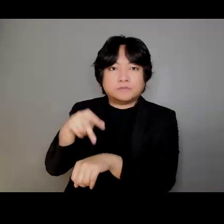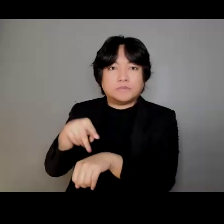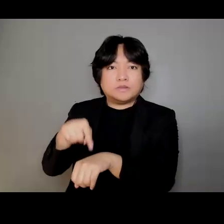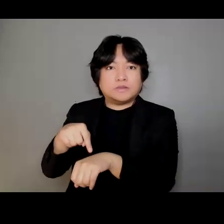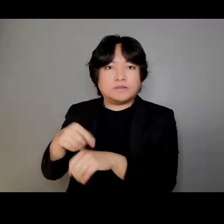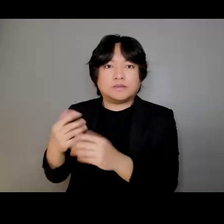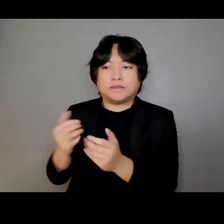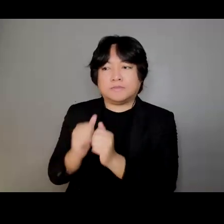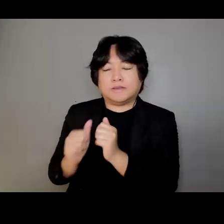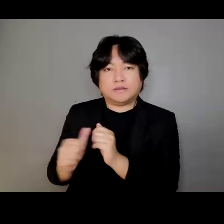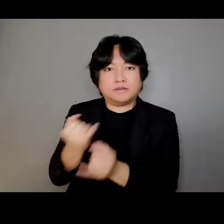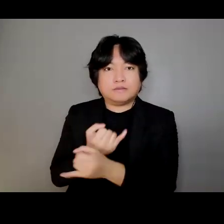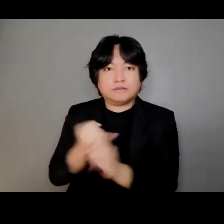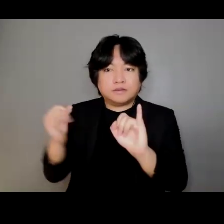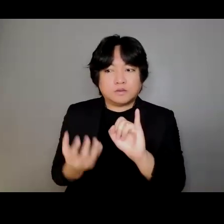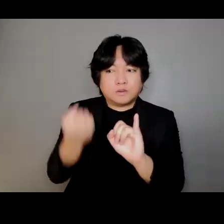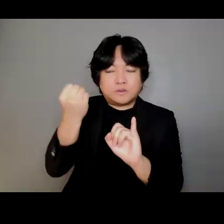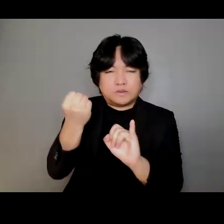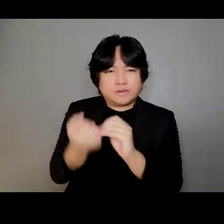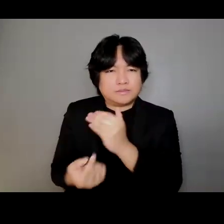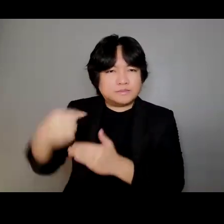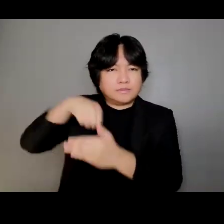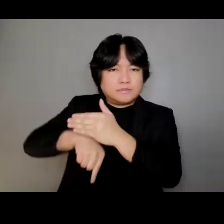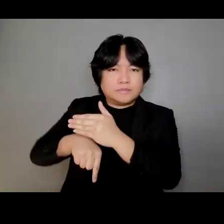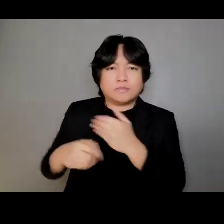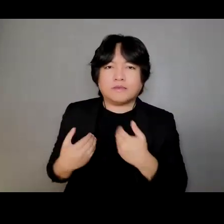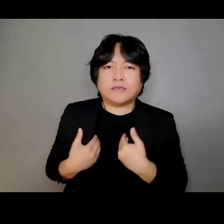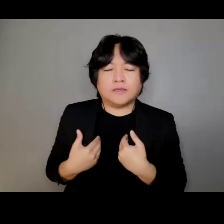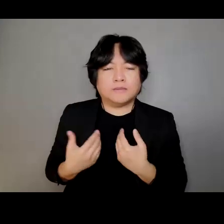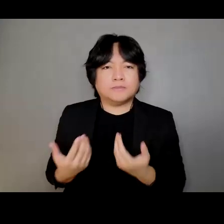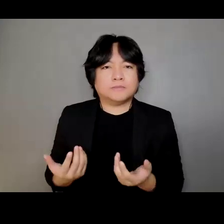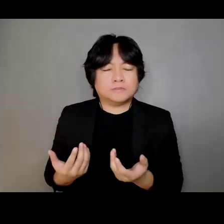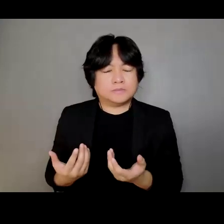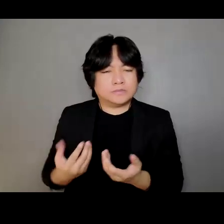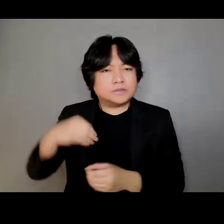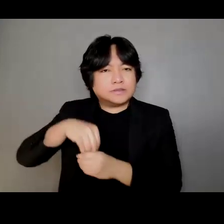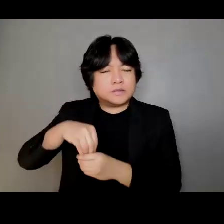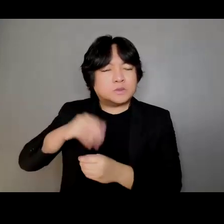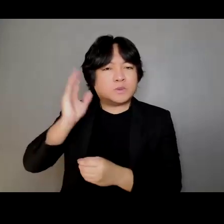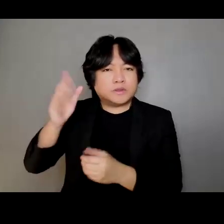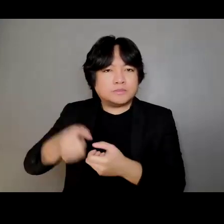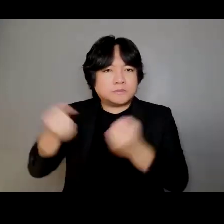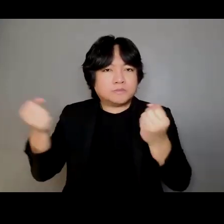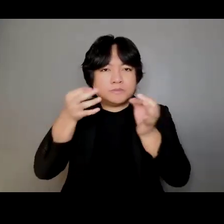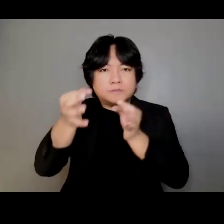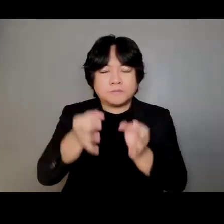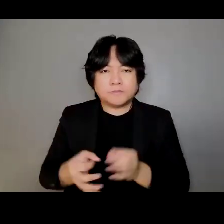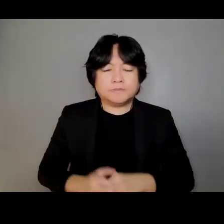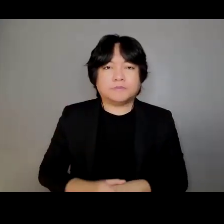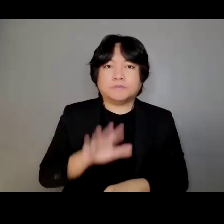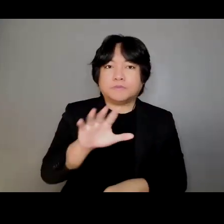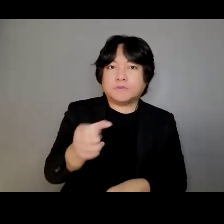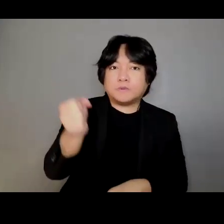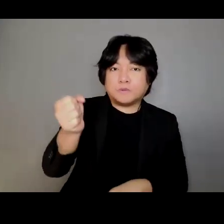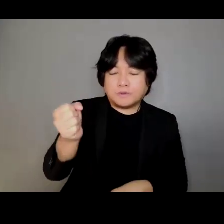occupied, no, or no, baka that is something we will also unpack later on. Just a bit of house rules